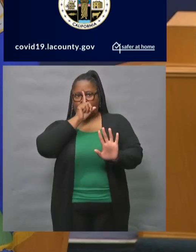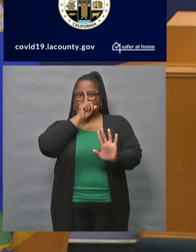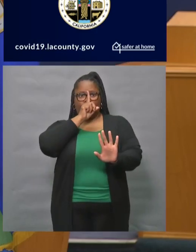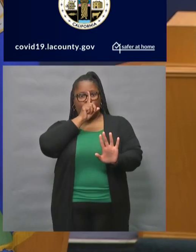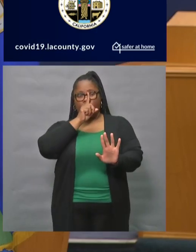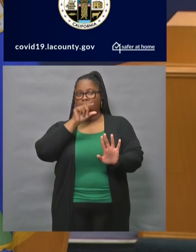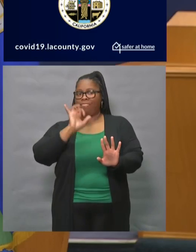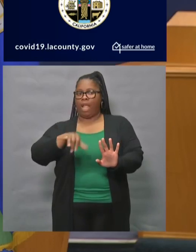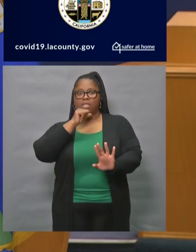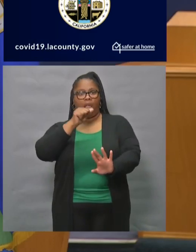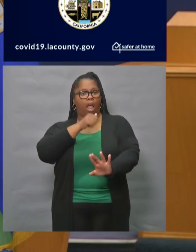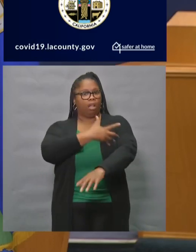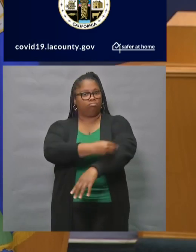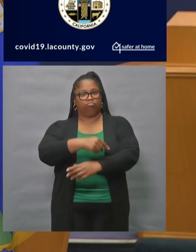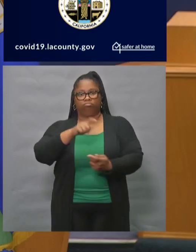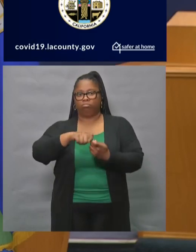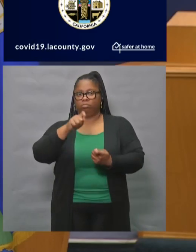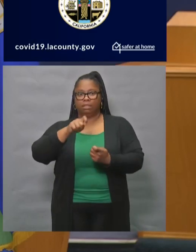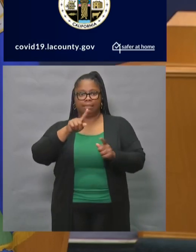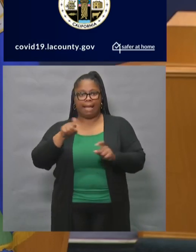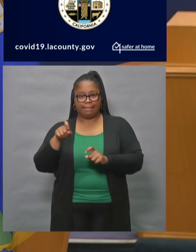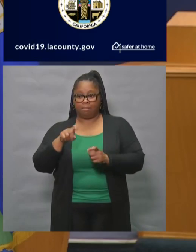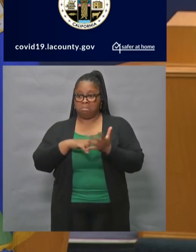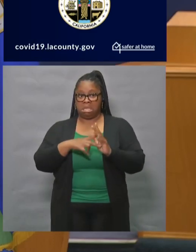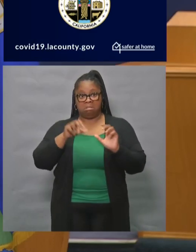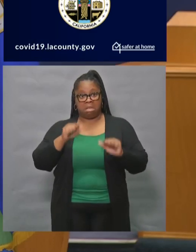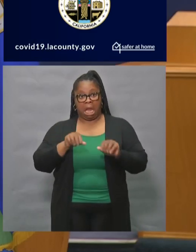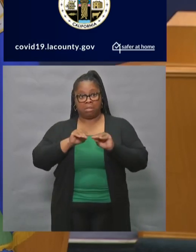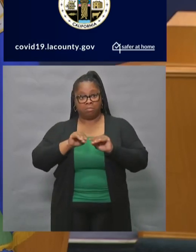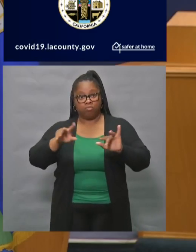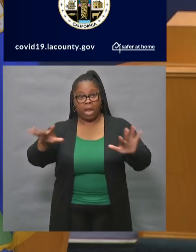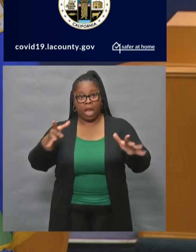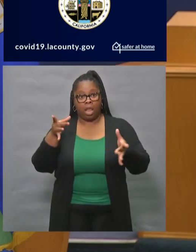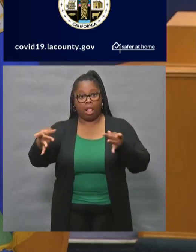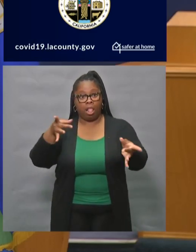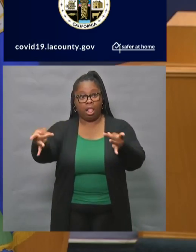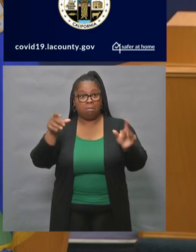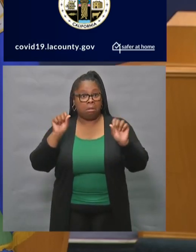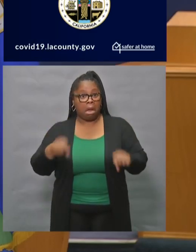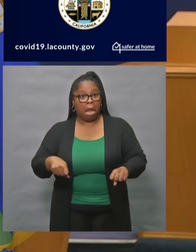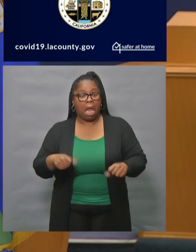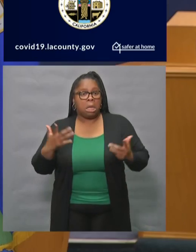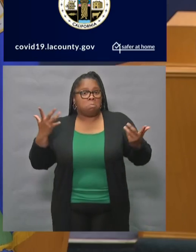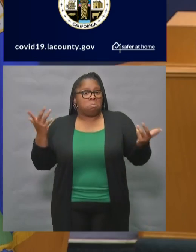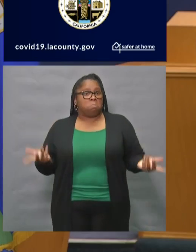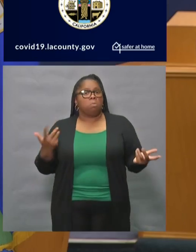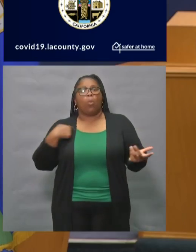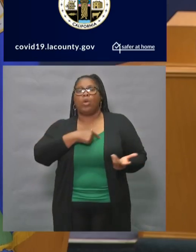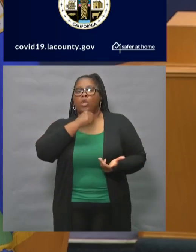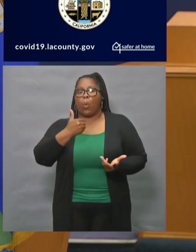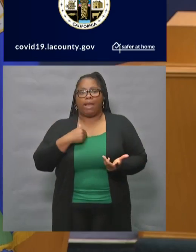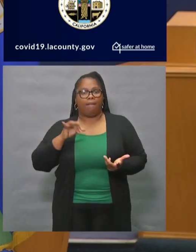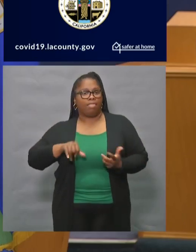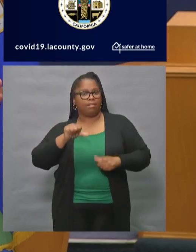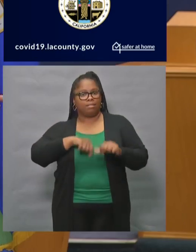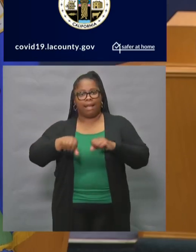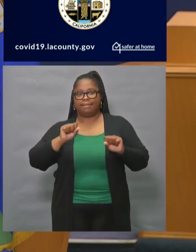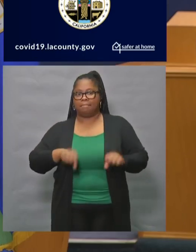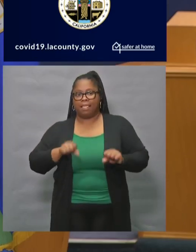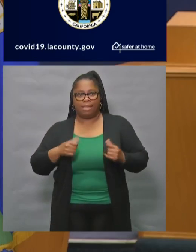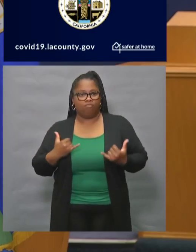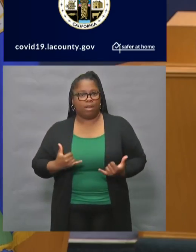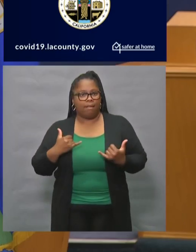to be around others and not infect them or get infected yourselves. Like, we don't have the science there to tell us that, but it does help